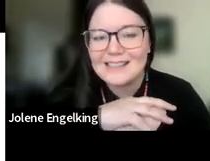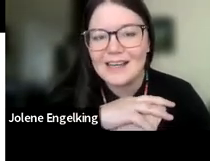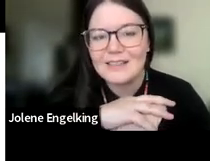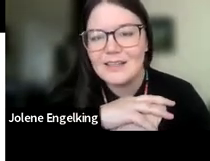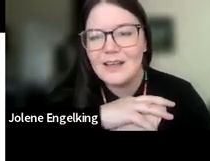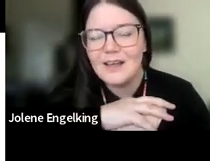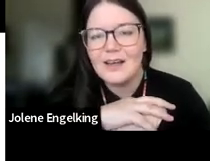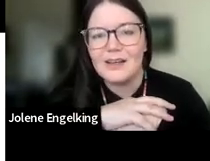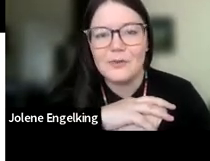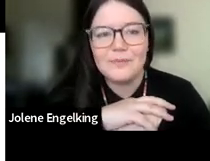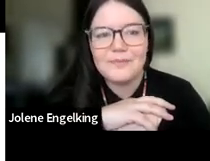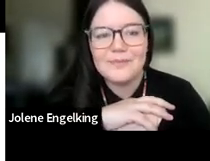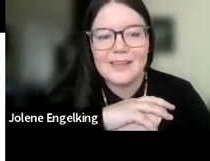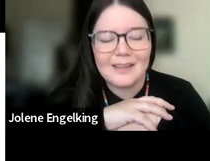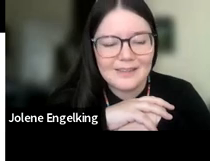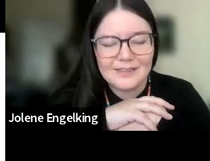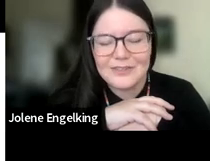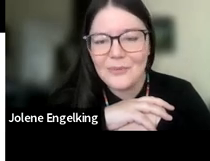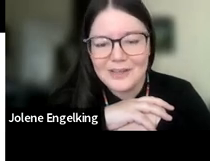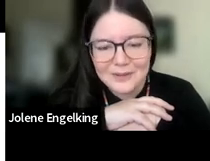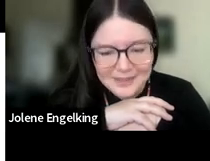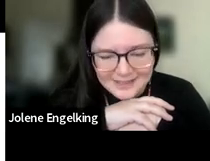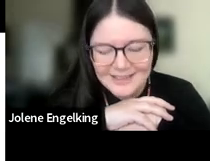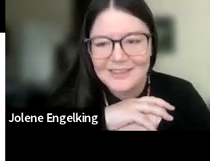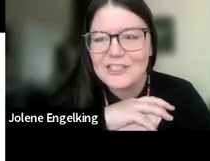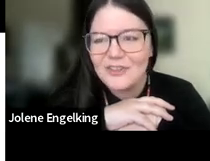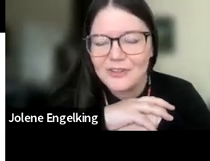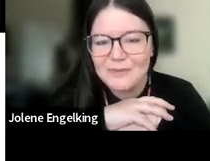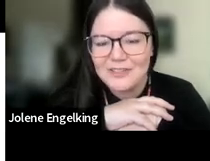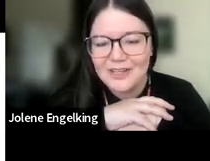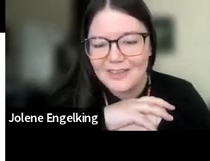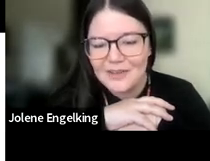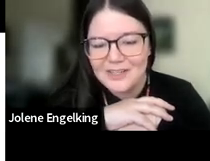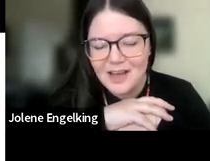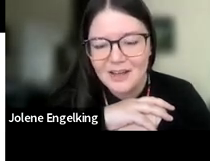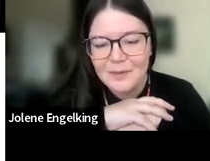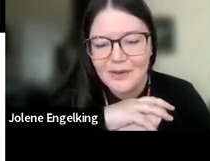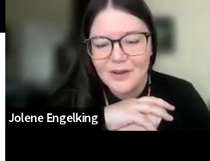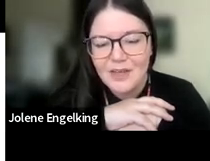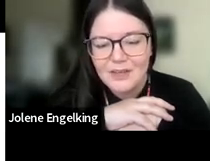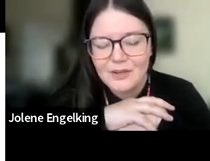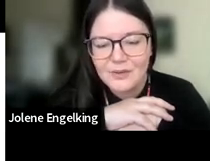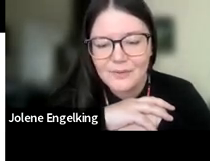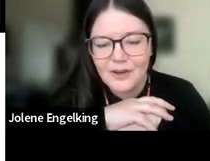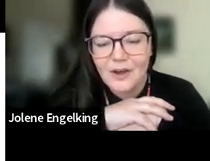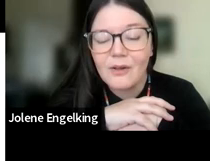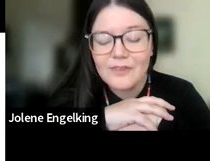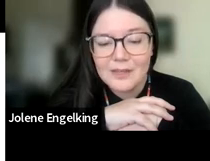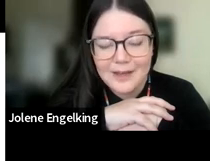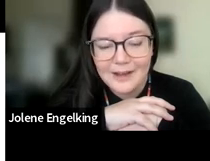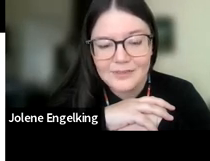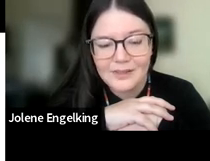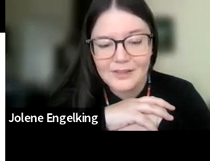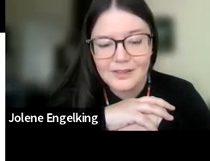Why is that? And there's no way within this 30-minute training that we can talk about, all of